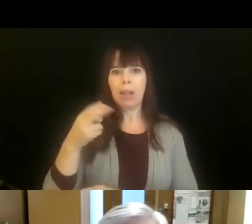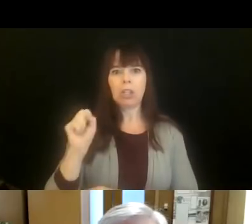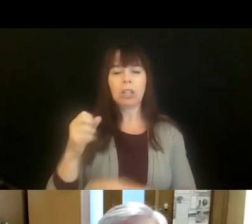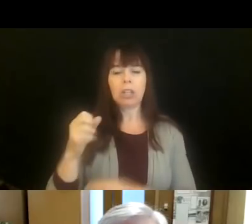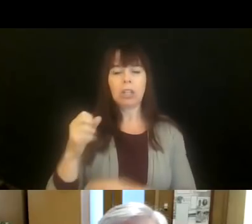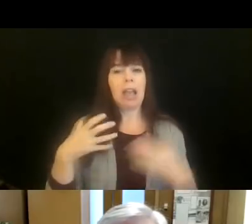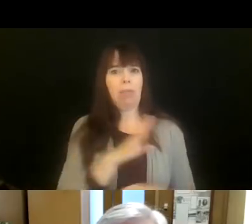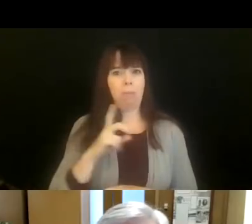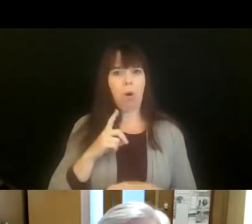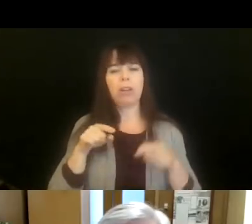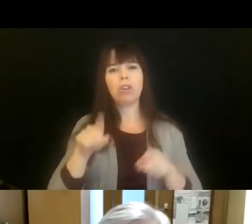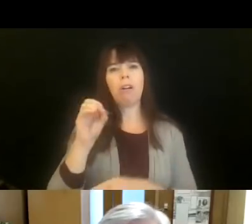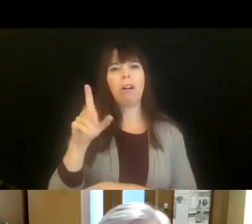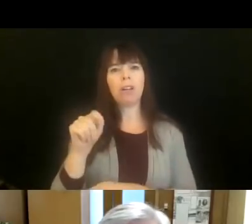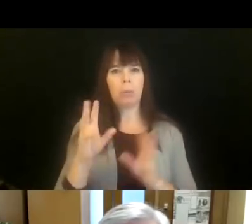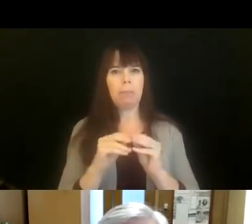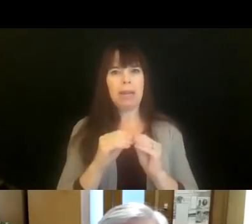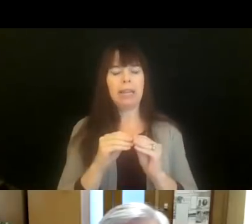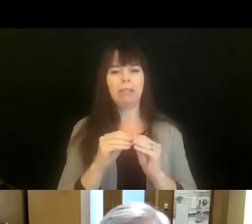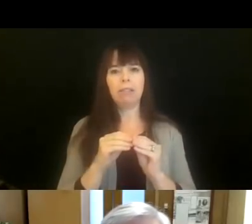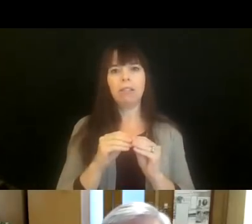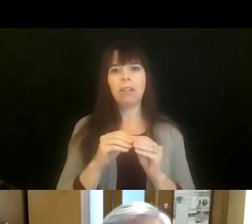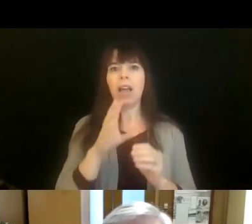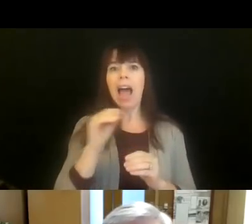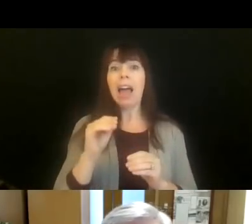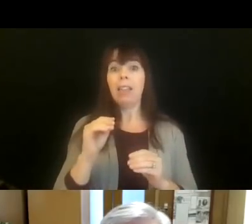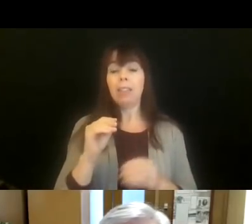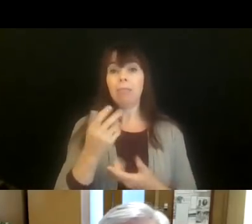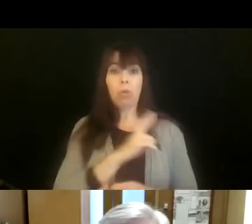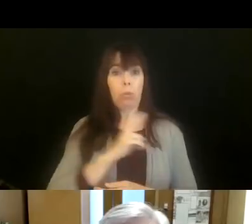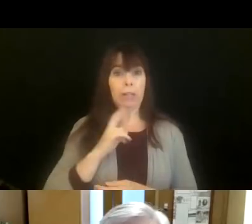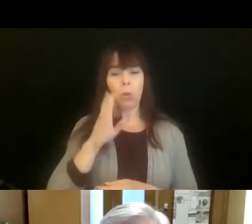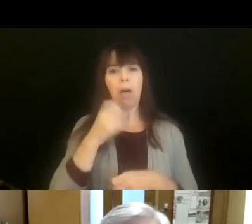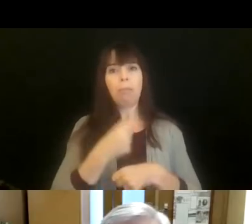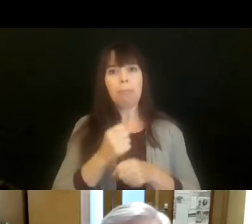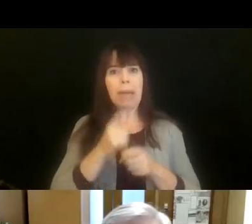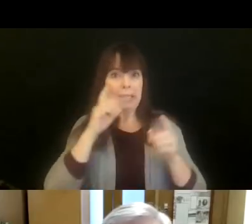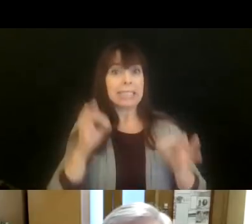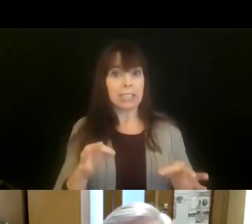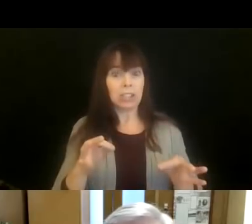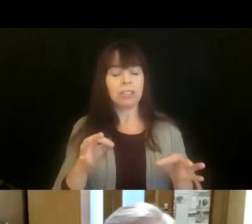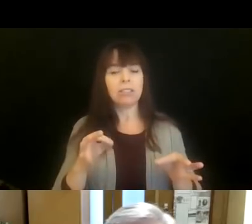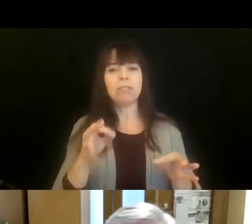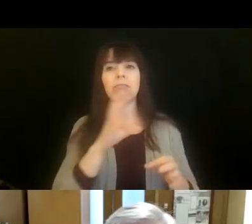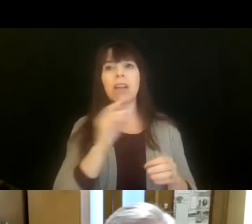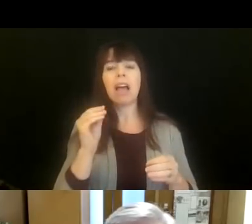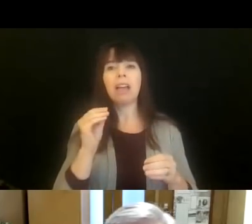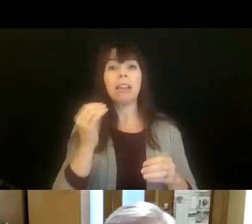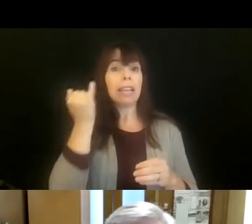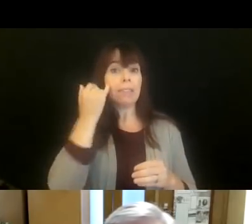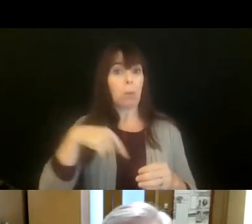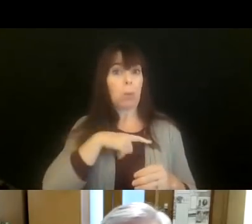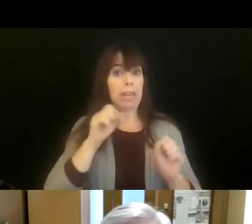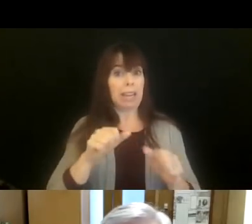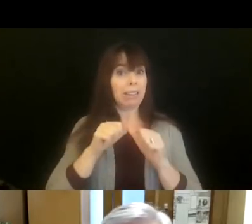our October meeting. Ultimately, it's the university, the health board, and the regents who will make decisions. And if we can